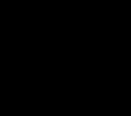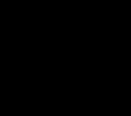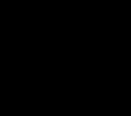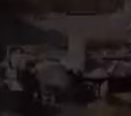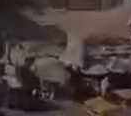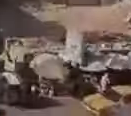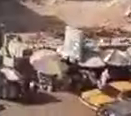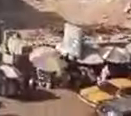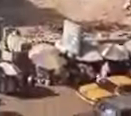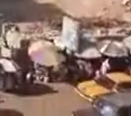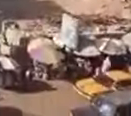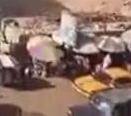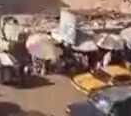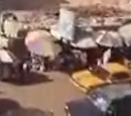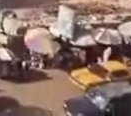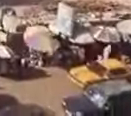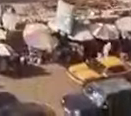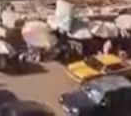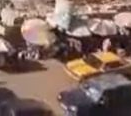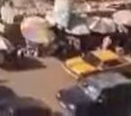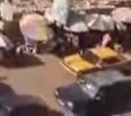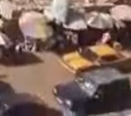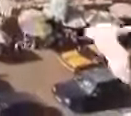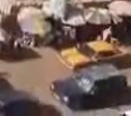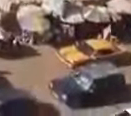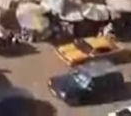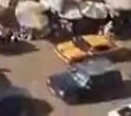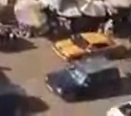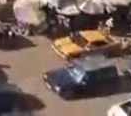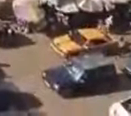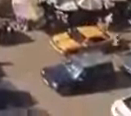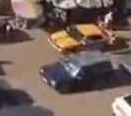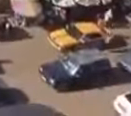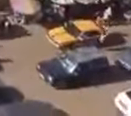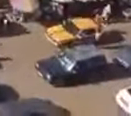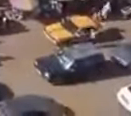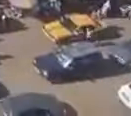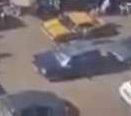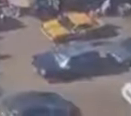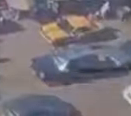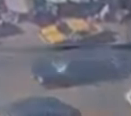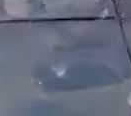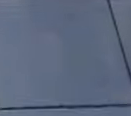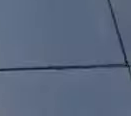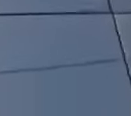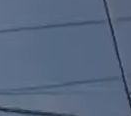Thank you.